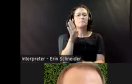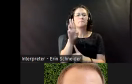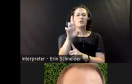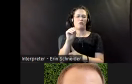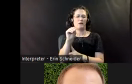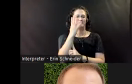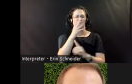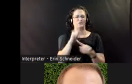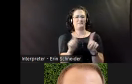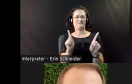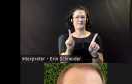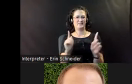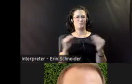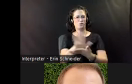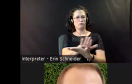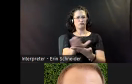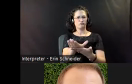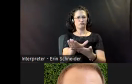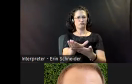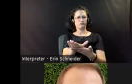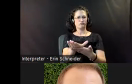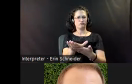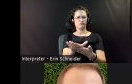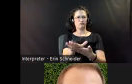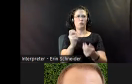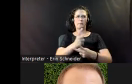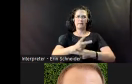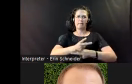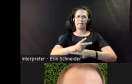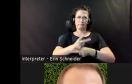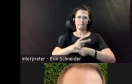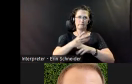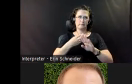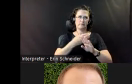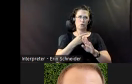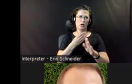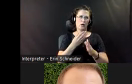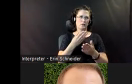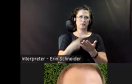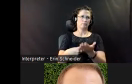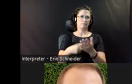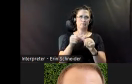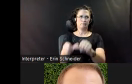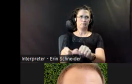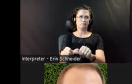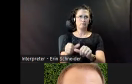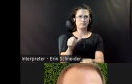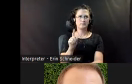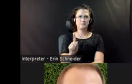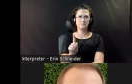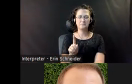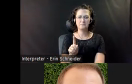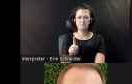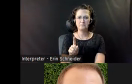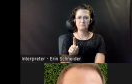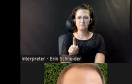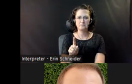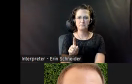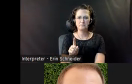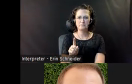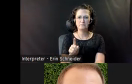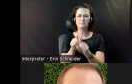lot cleaner. And I want to be really careful before I go on here. This does not suggest that everything goes